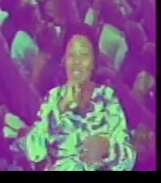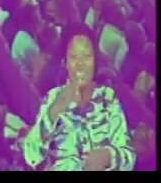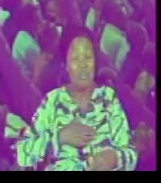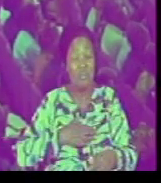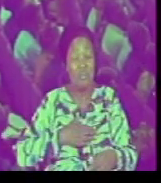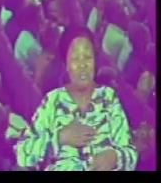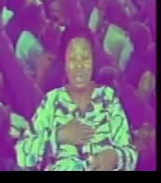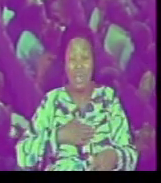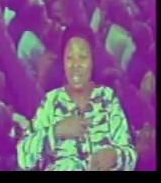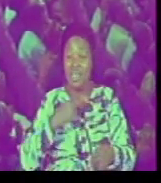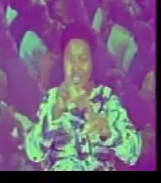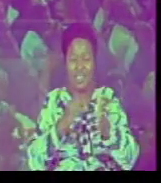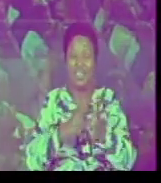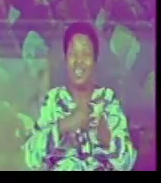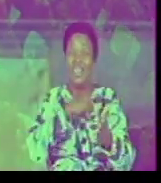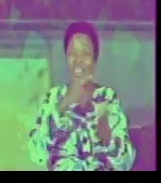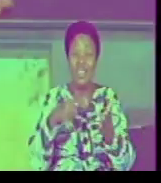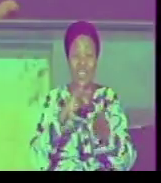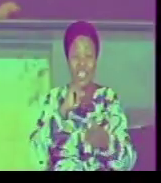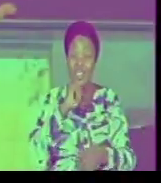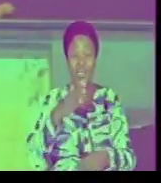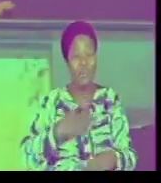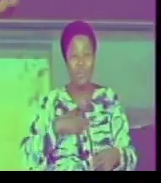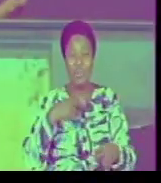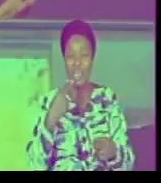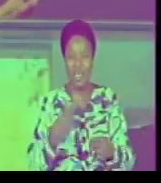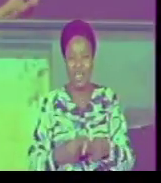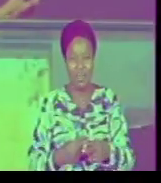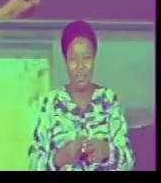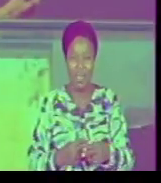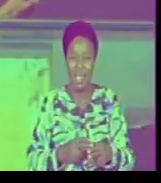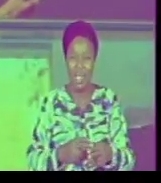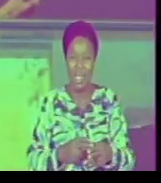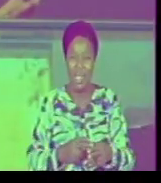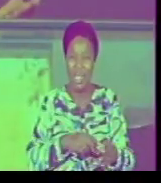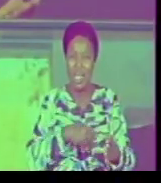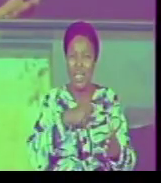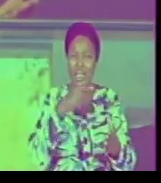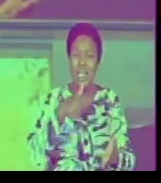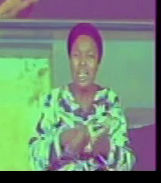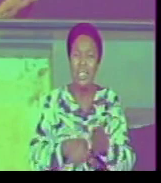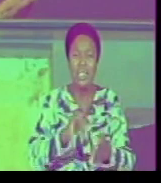name. This parcel is not mine.